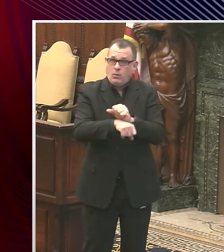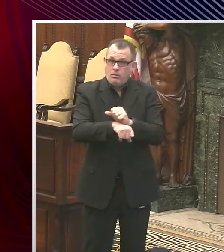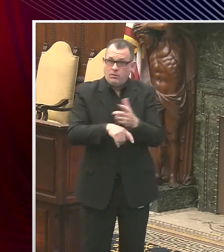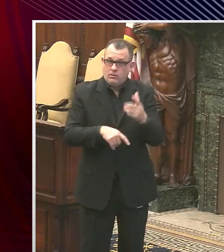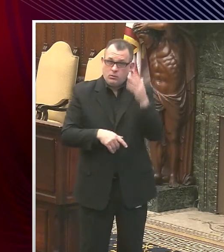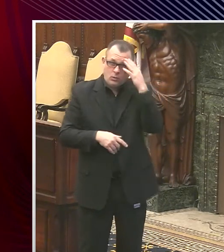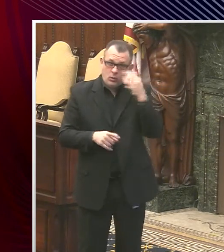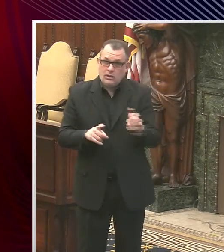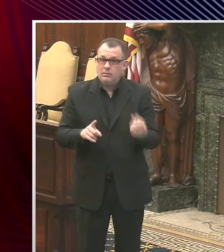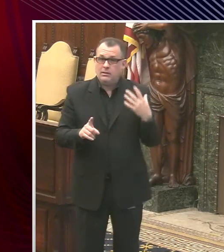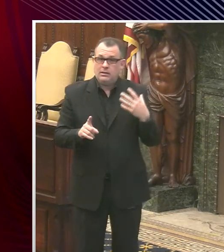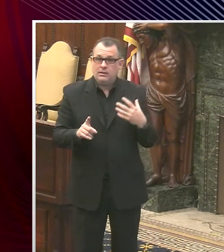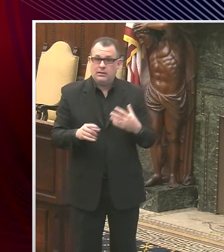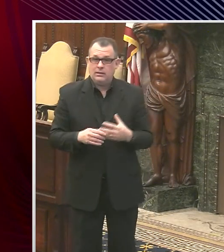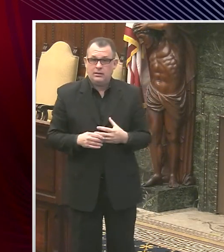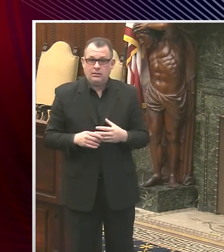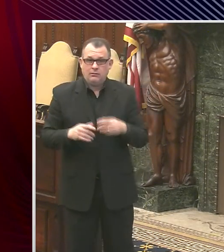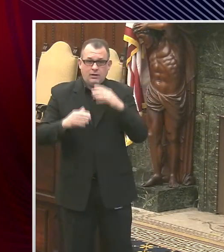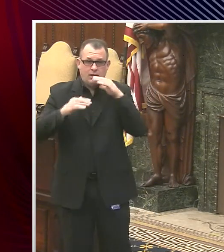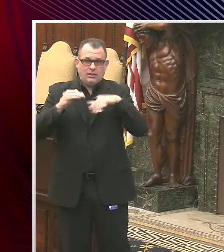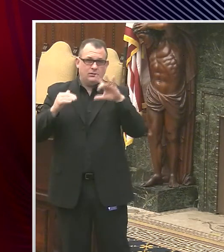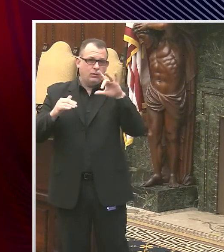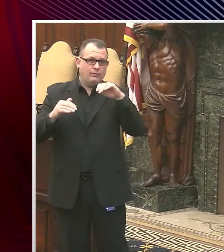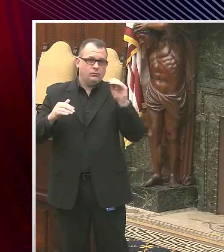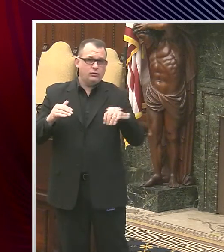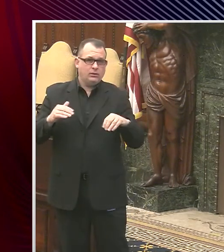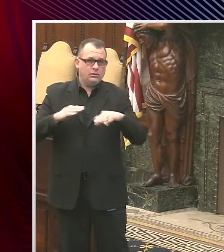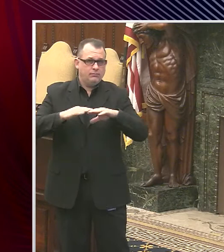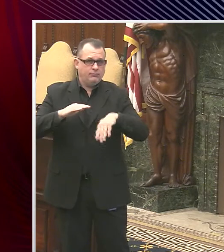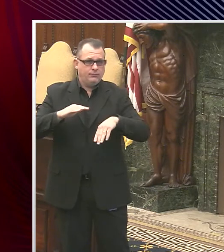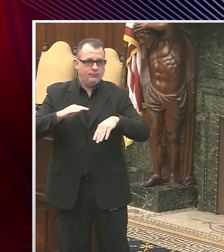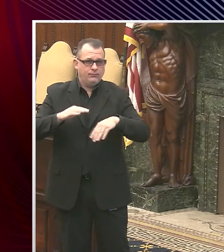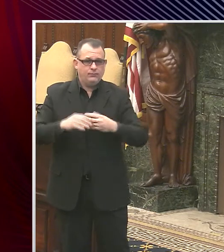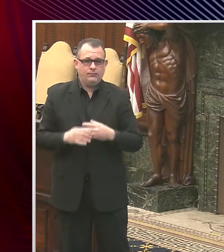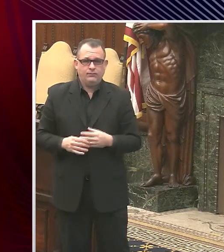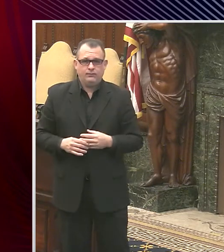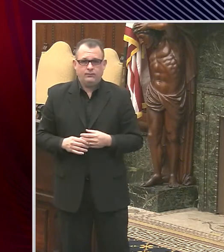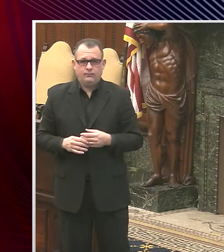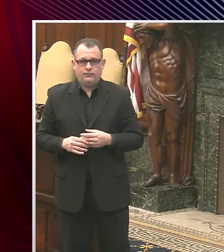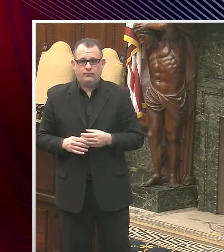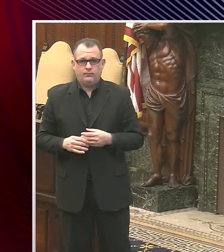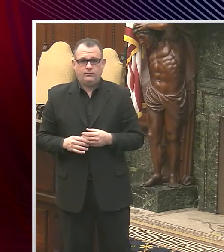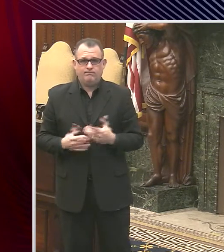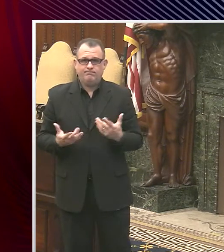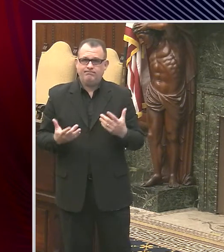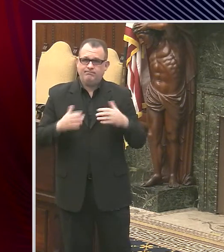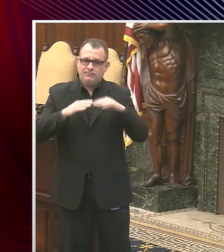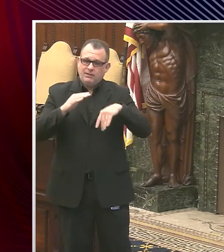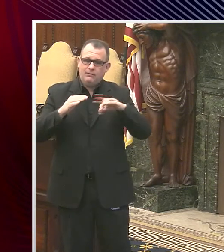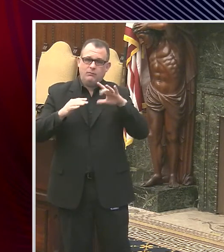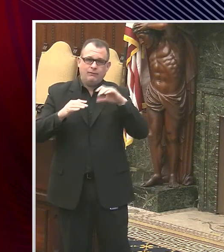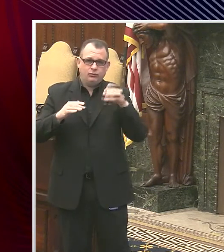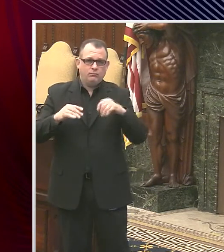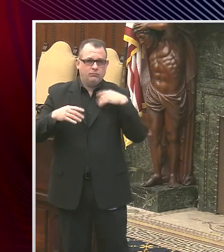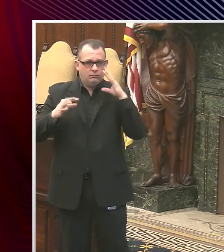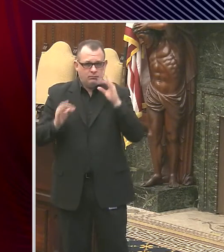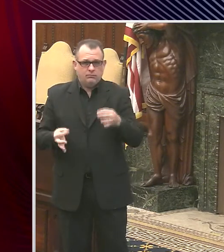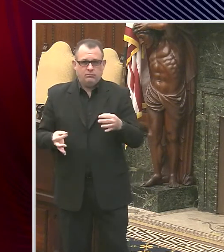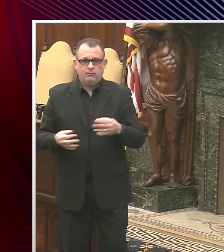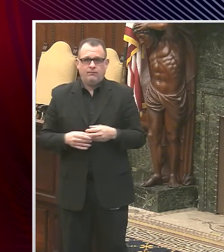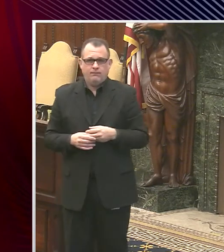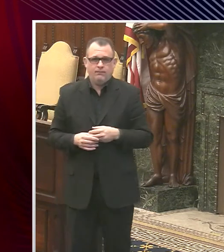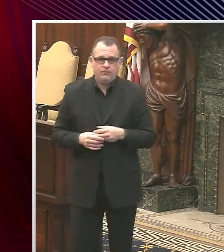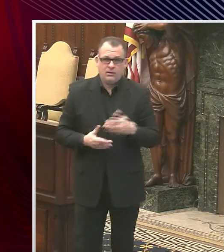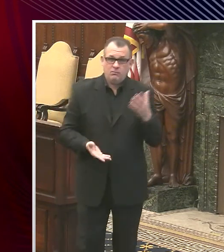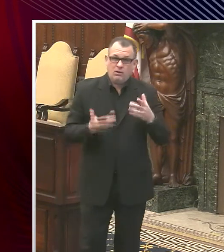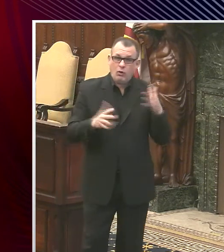It's certainly less than 25% of those invited. Again, not necessarily because they chose not to. They may have already been